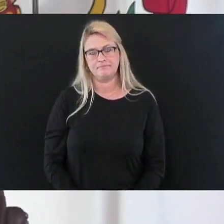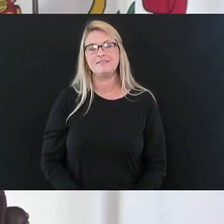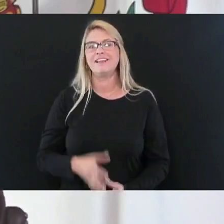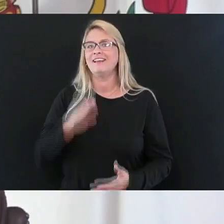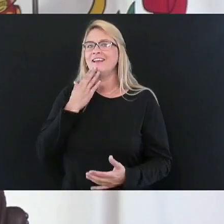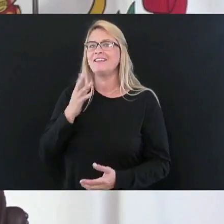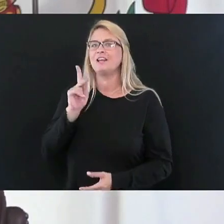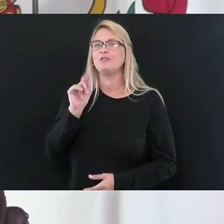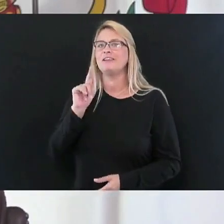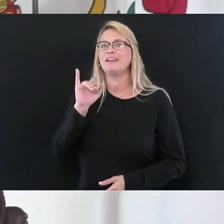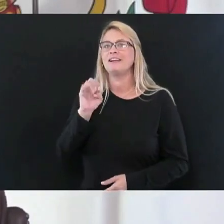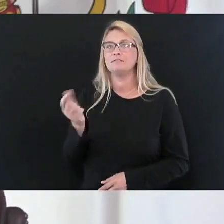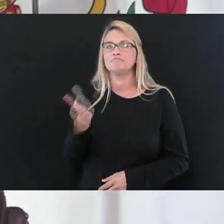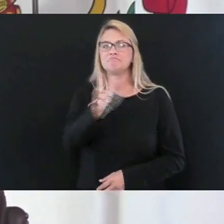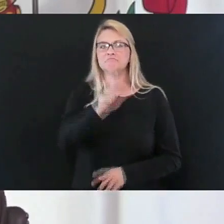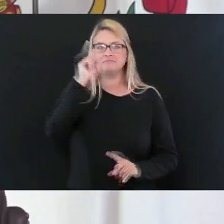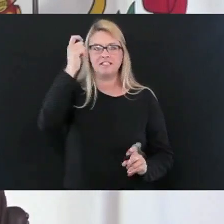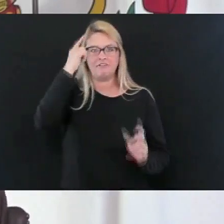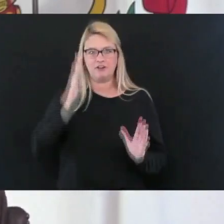to you.